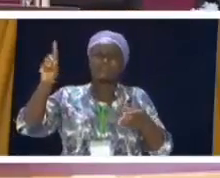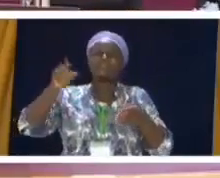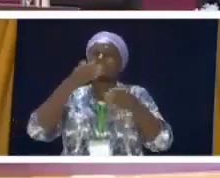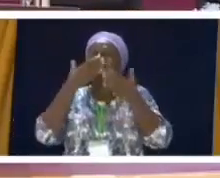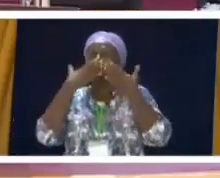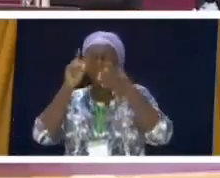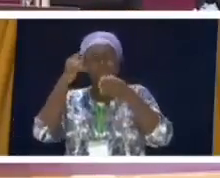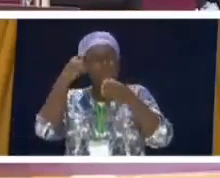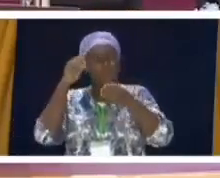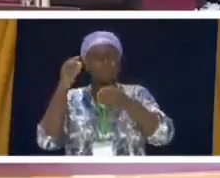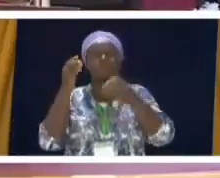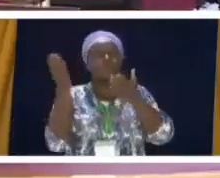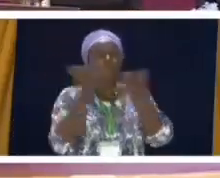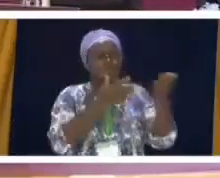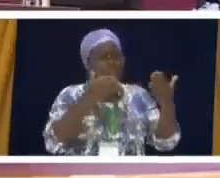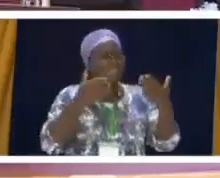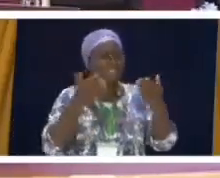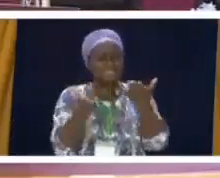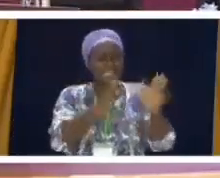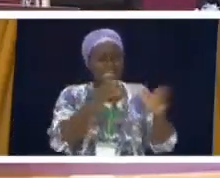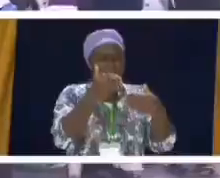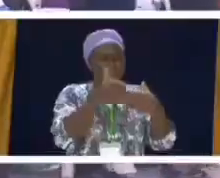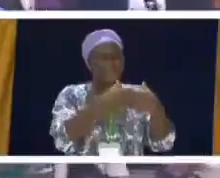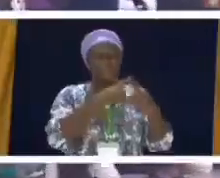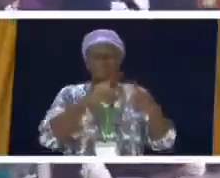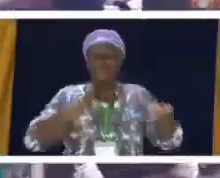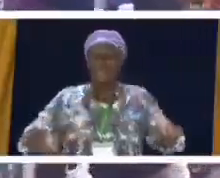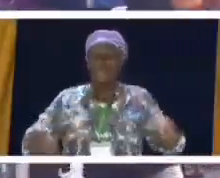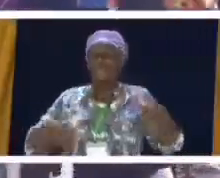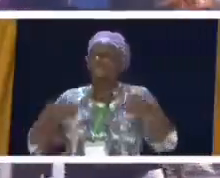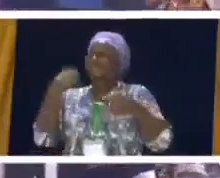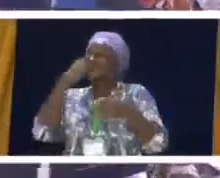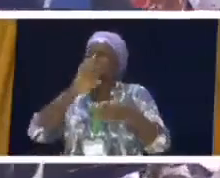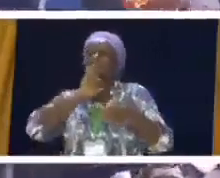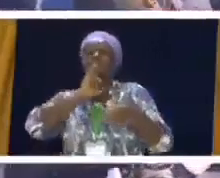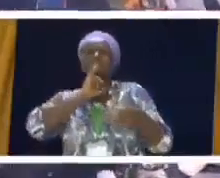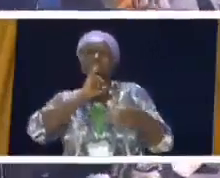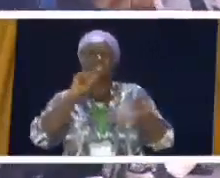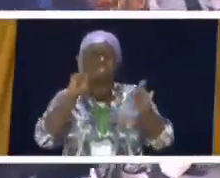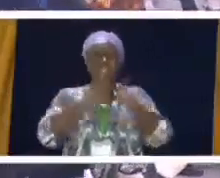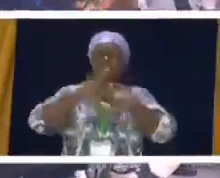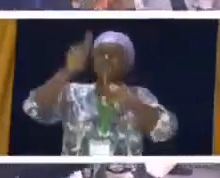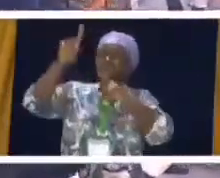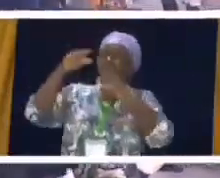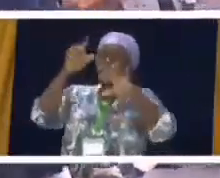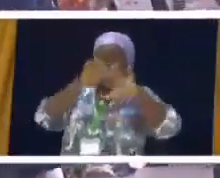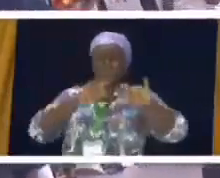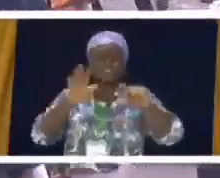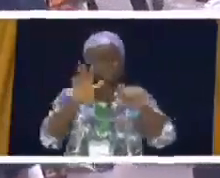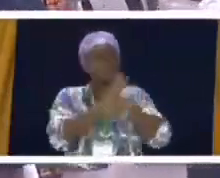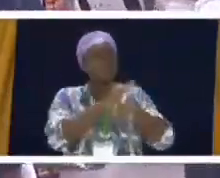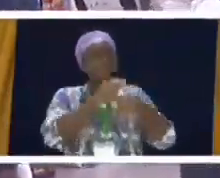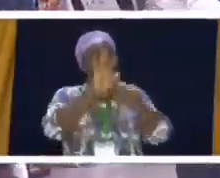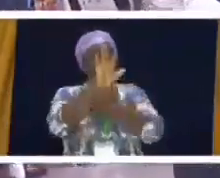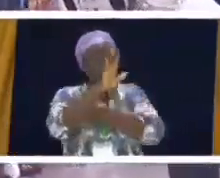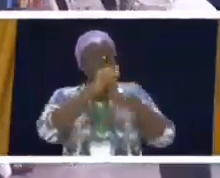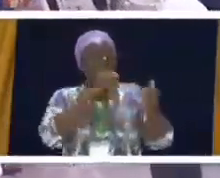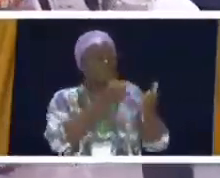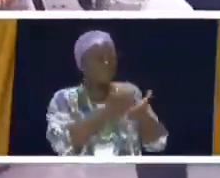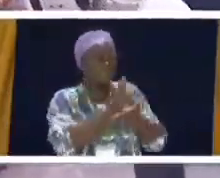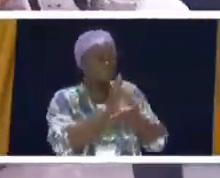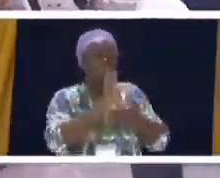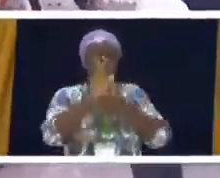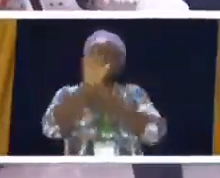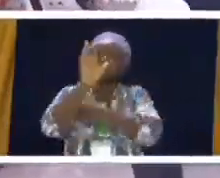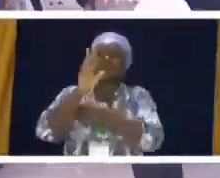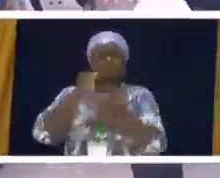for saving from kidnappers. Who is a God like unto you? Merciful God, righteous God, faithful